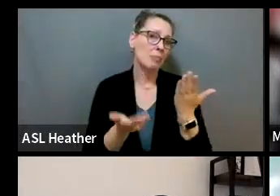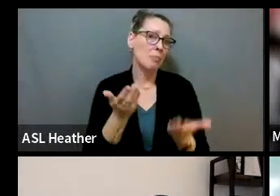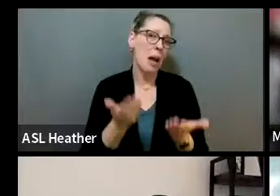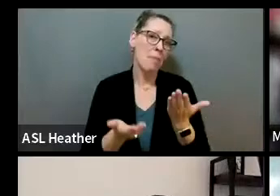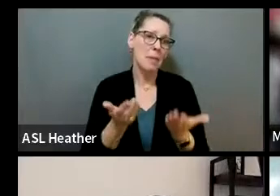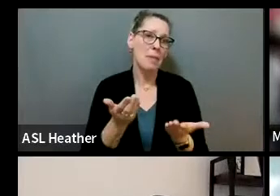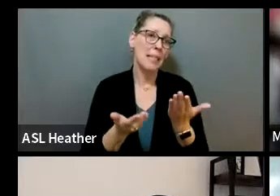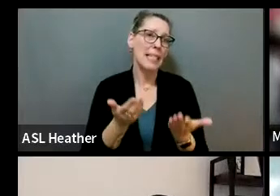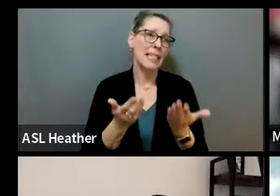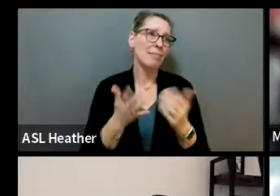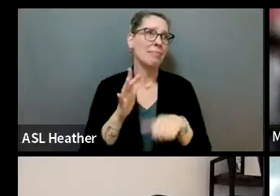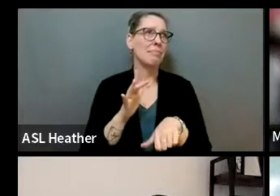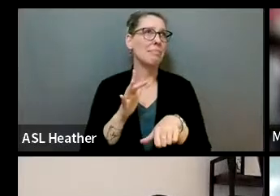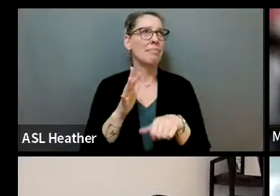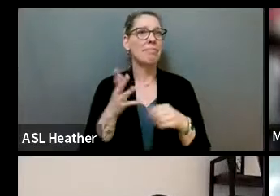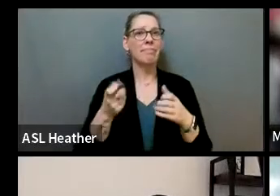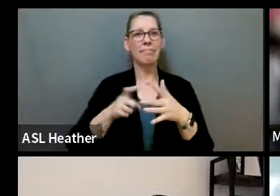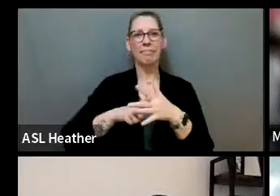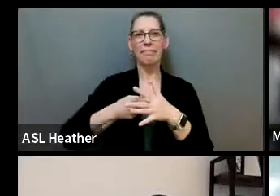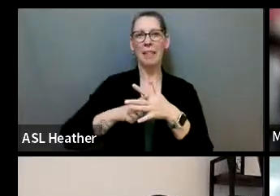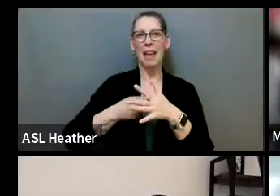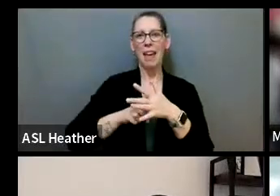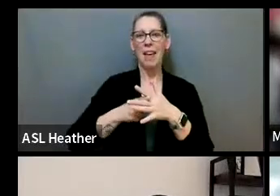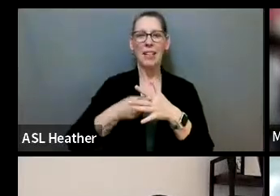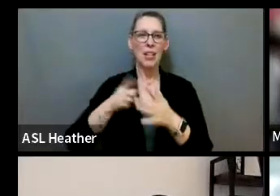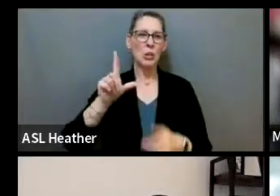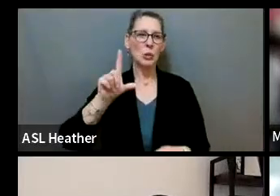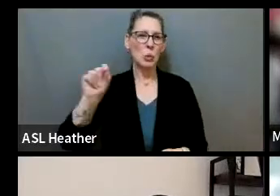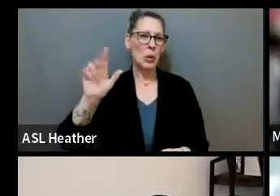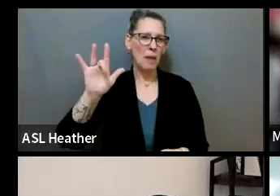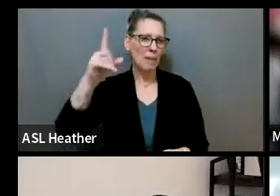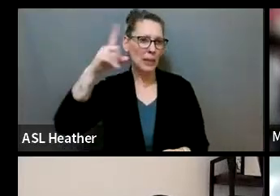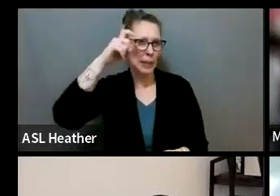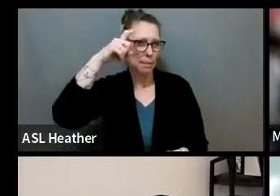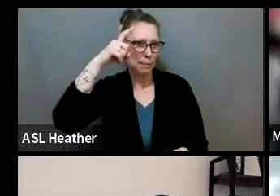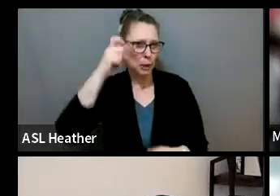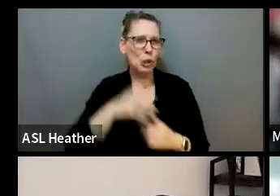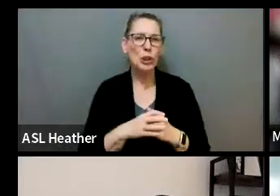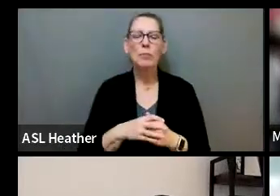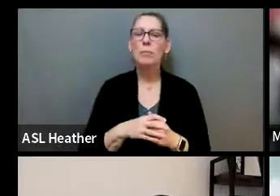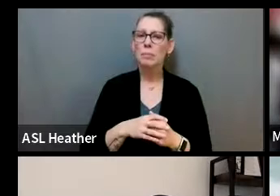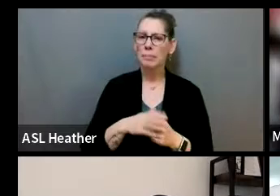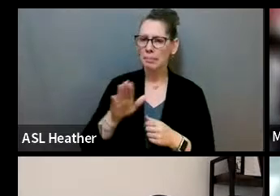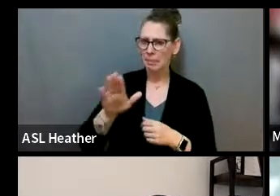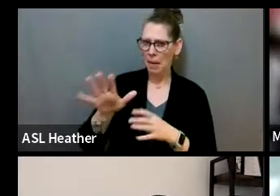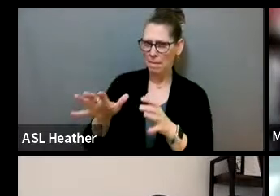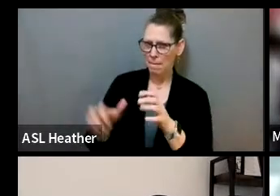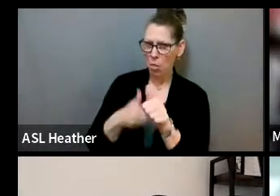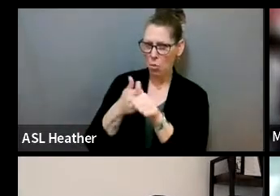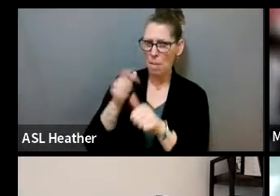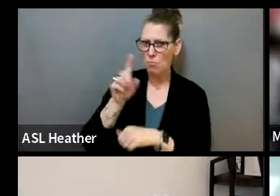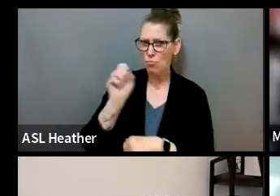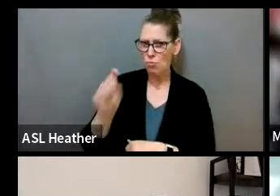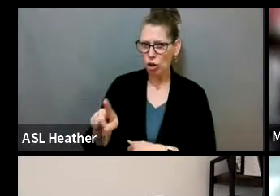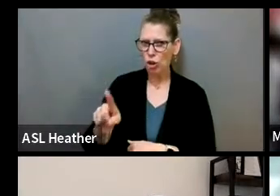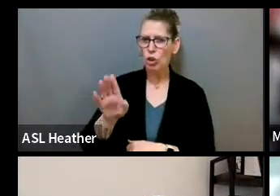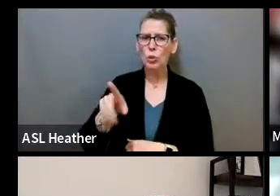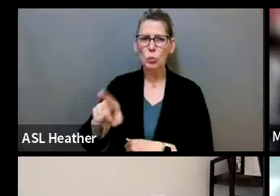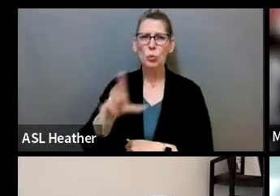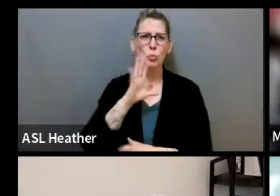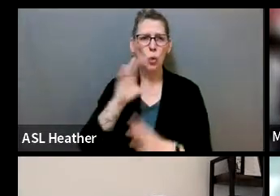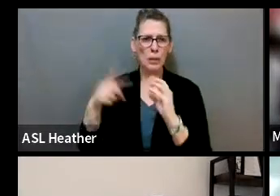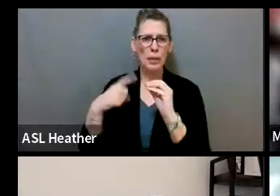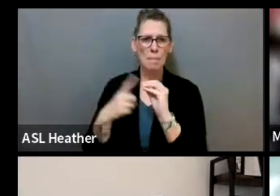probably early summer of 2025. And one follow-up question, Greg, in terms of, you talked about